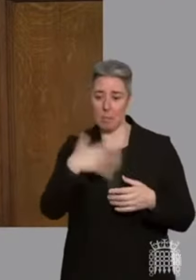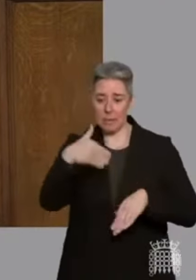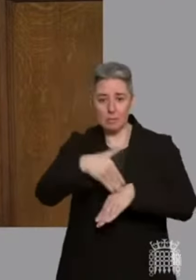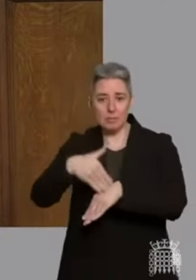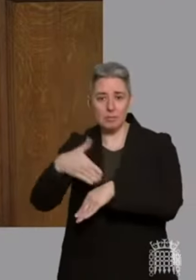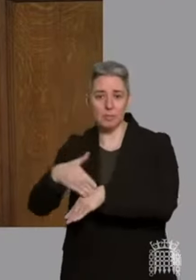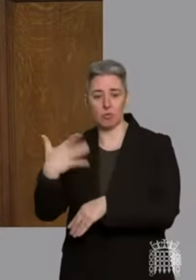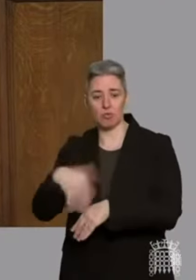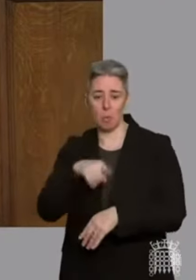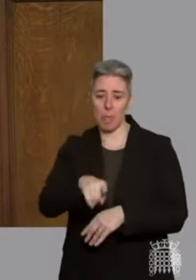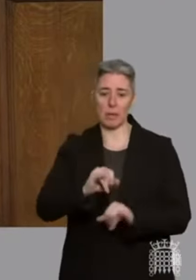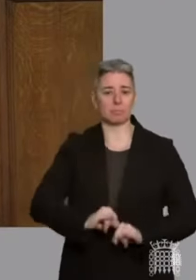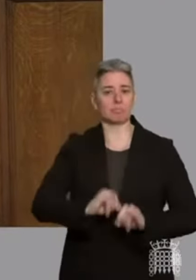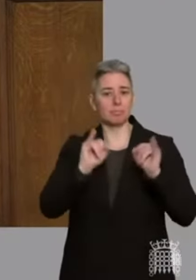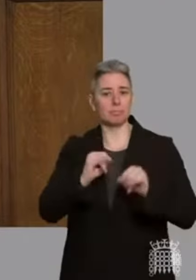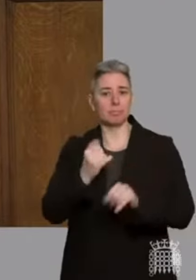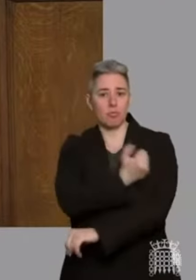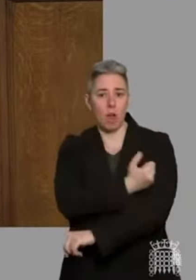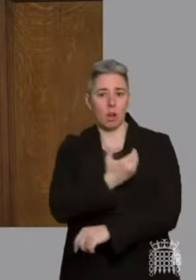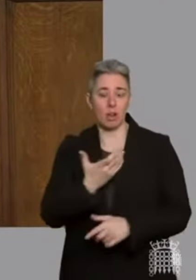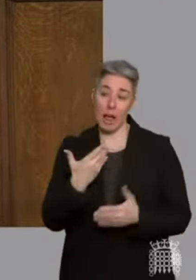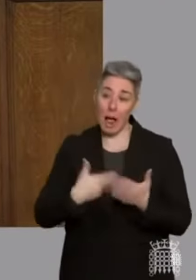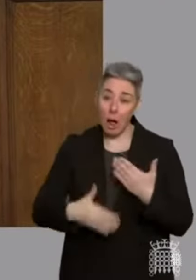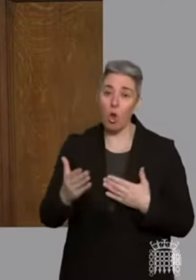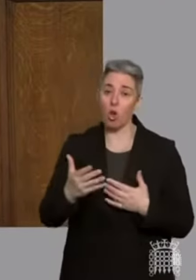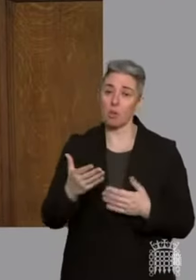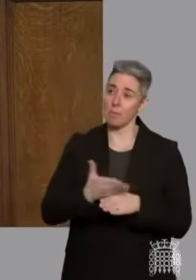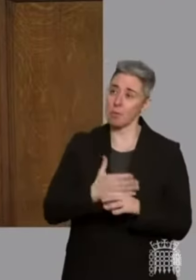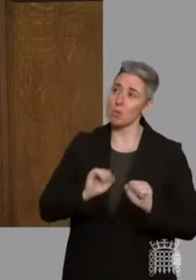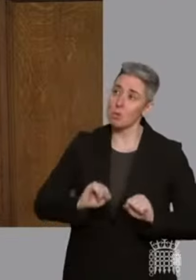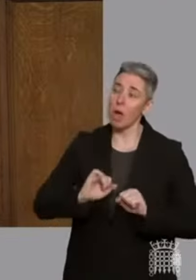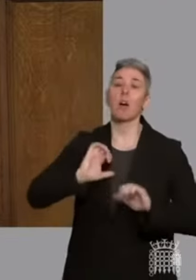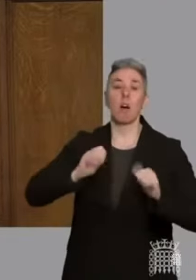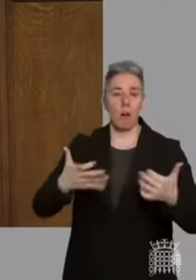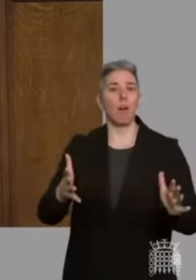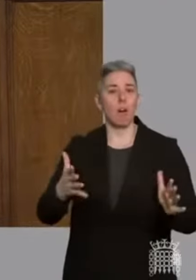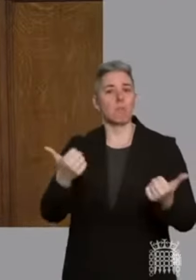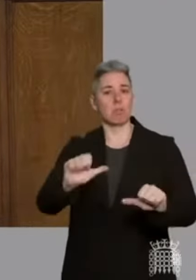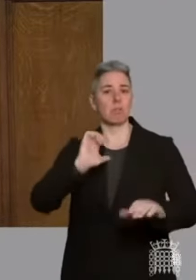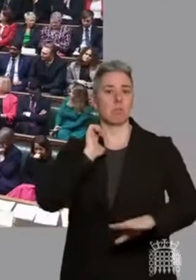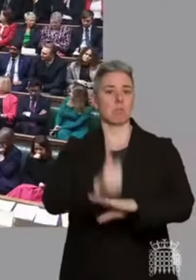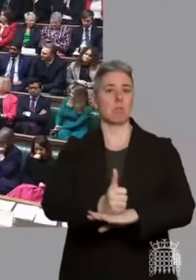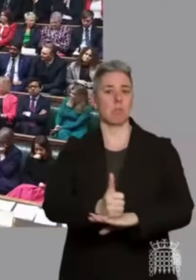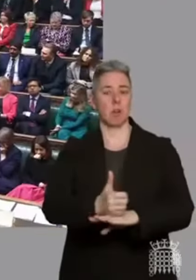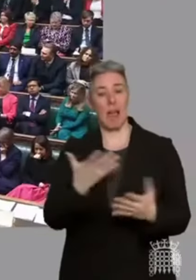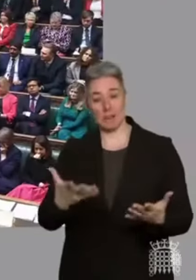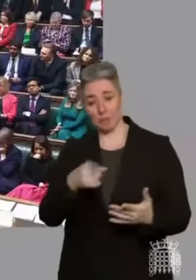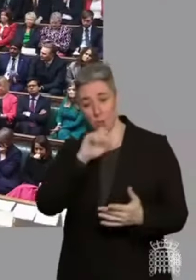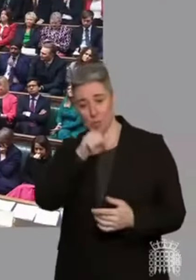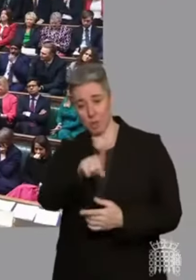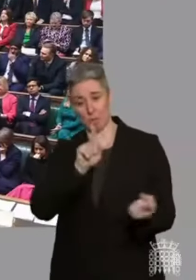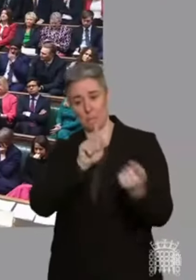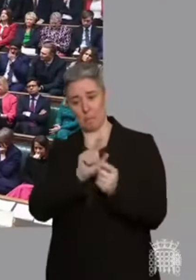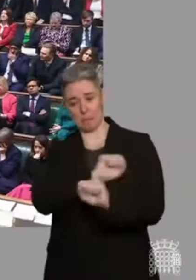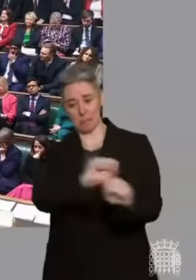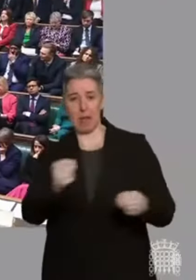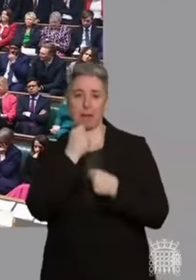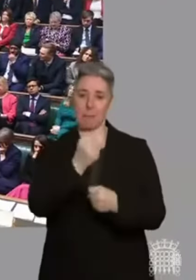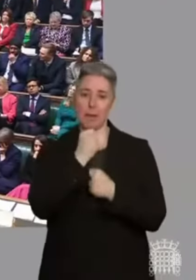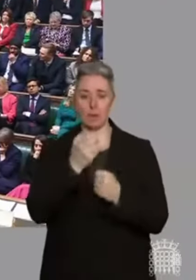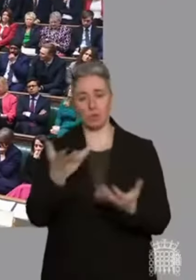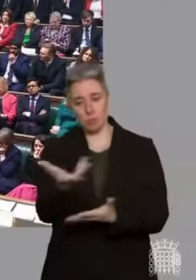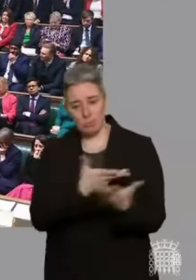Prime Minister arrange for the Health Minister to meet with valproate campaigners to discuss this important matter? Minister. Well, Mr. Speaker, this